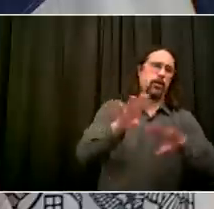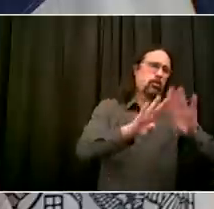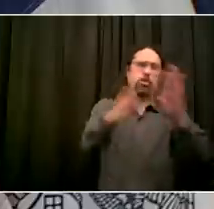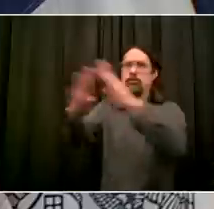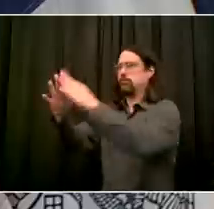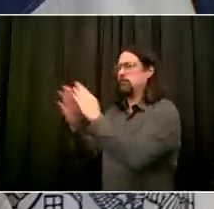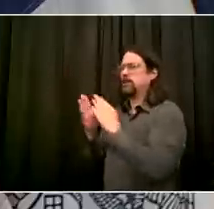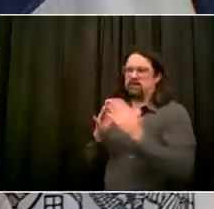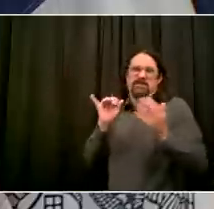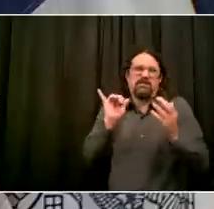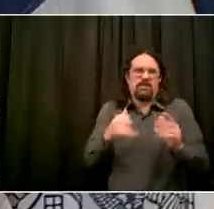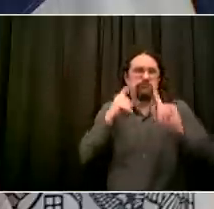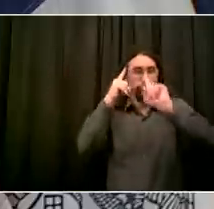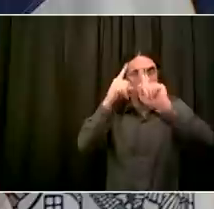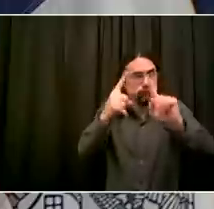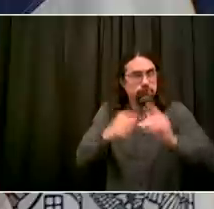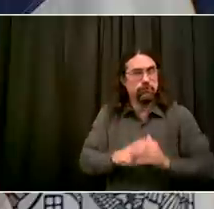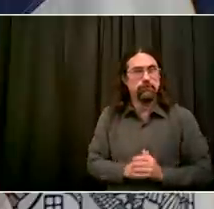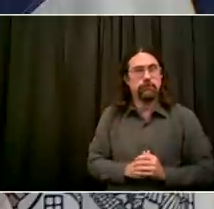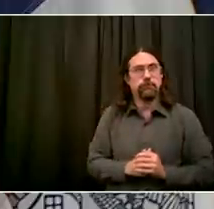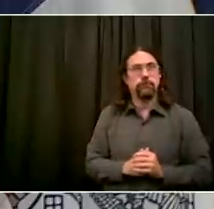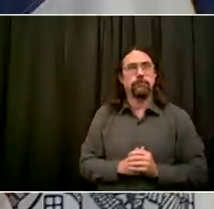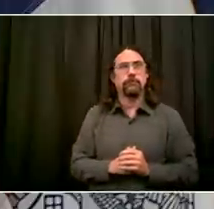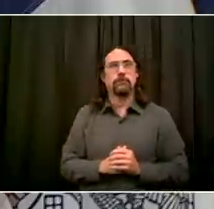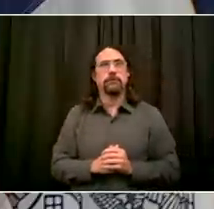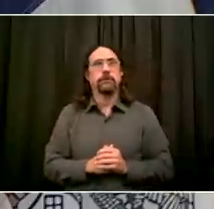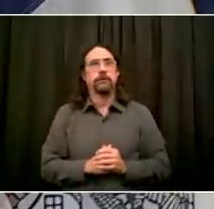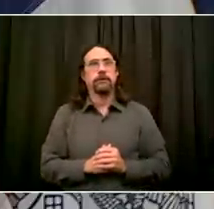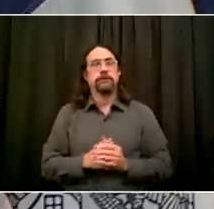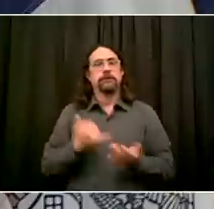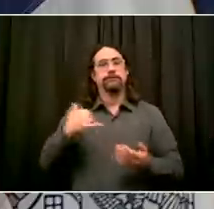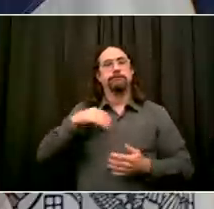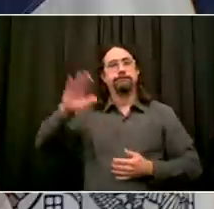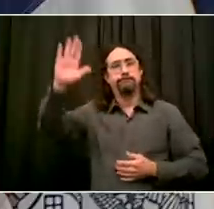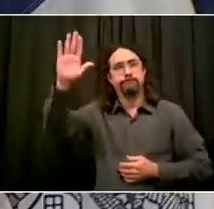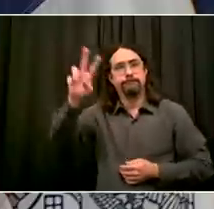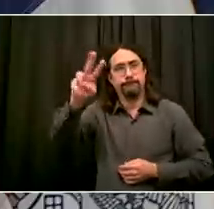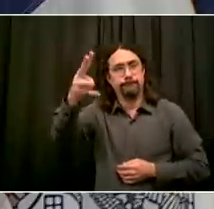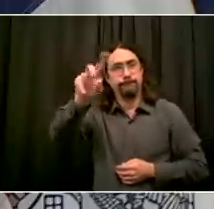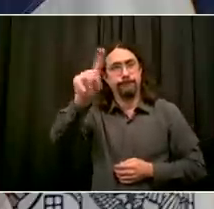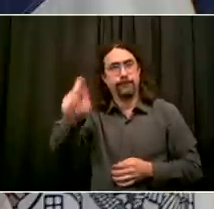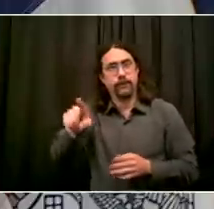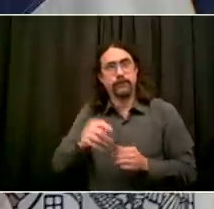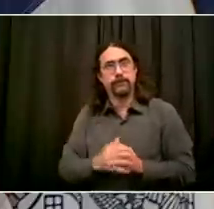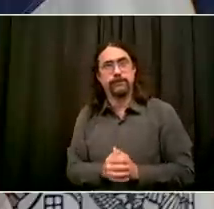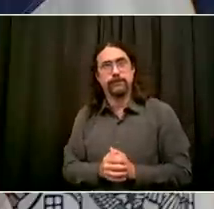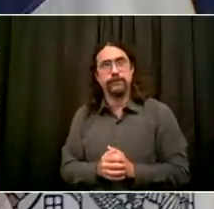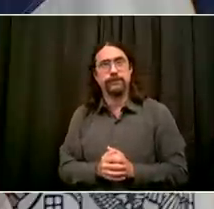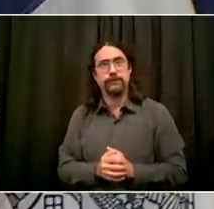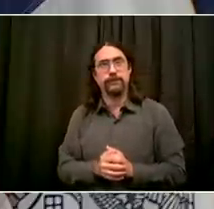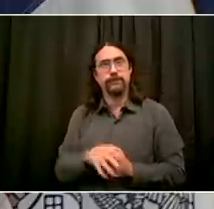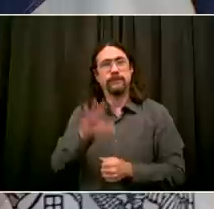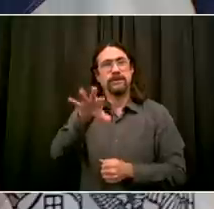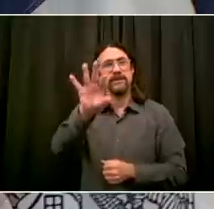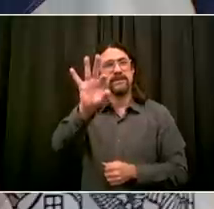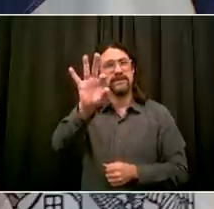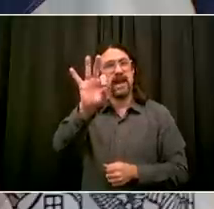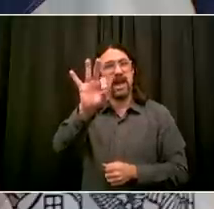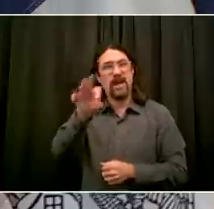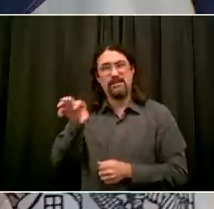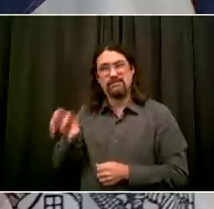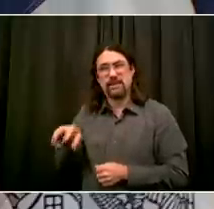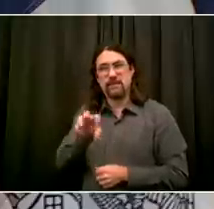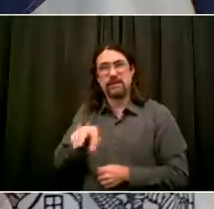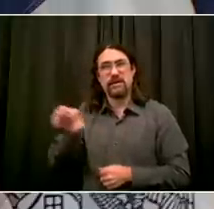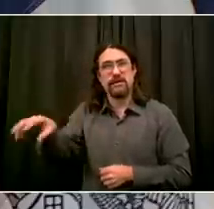anyone been given a summons for not wearing a mask? Yeah, we'll get you those numbers. As I said, there's been a whole